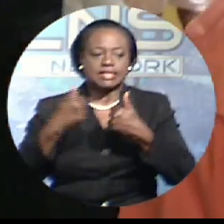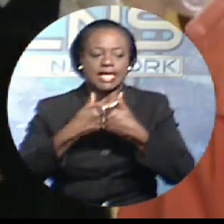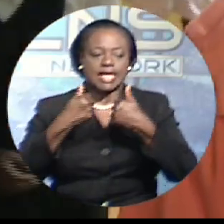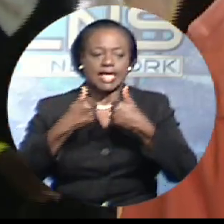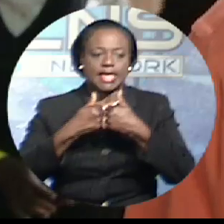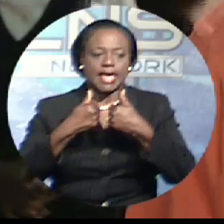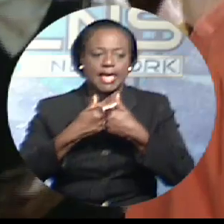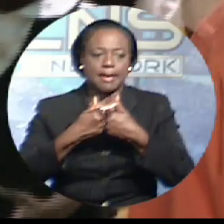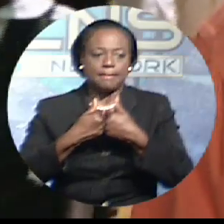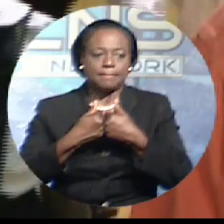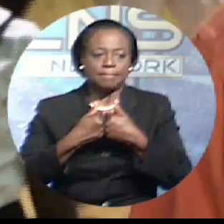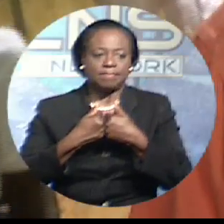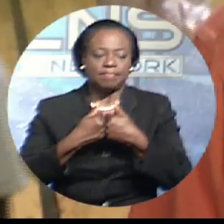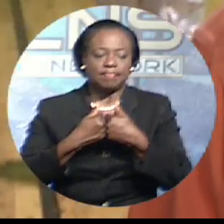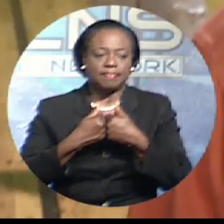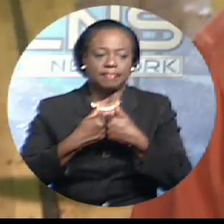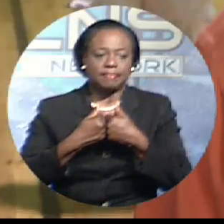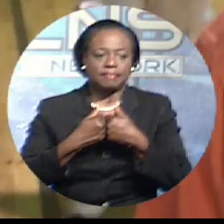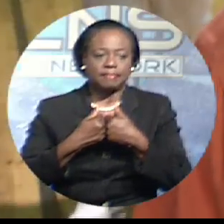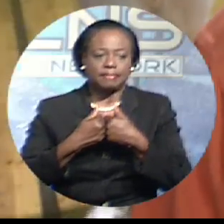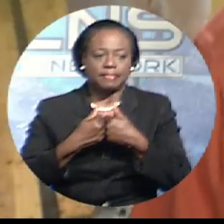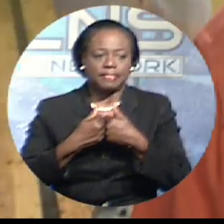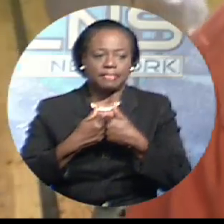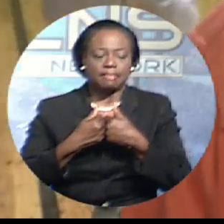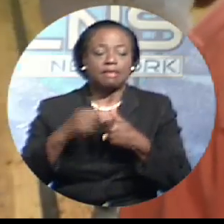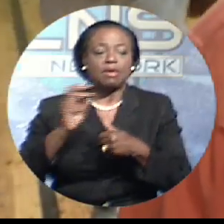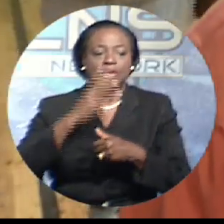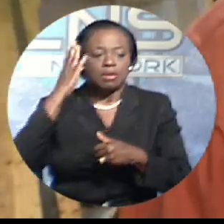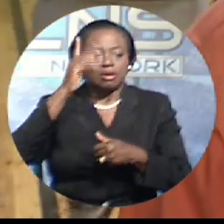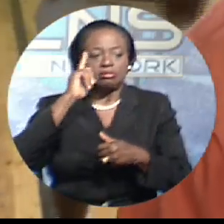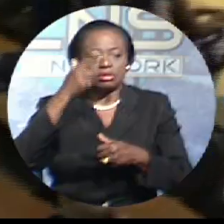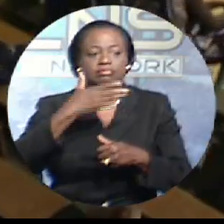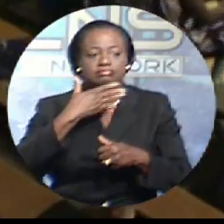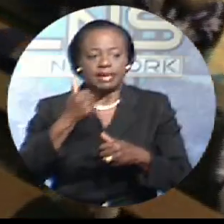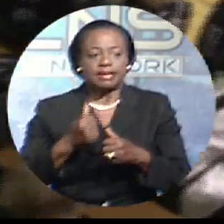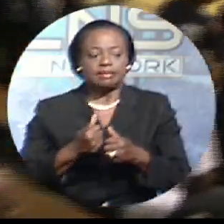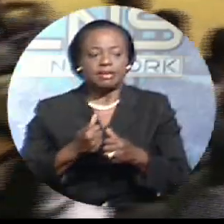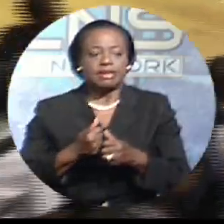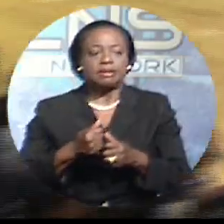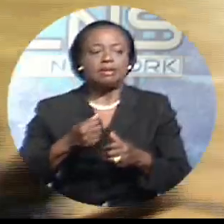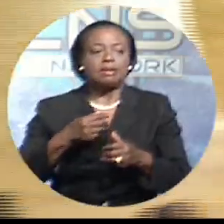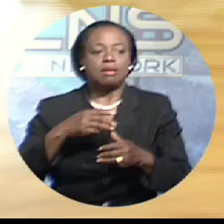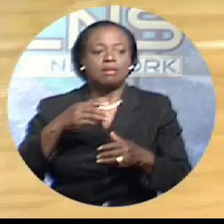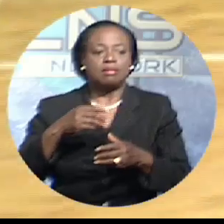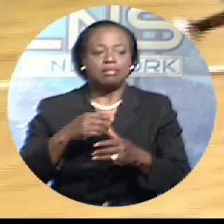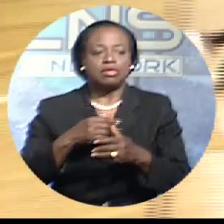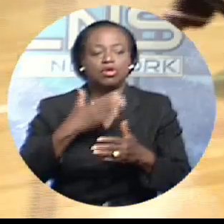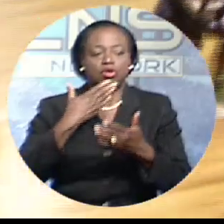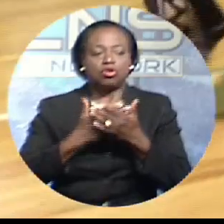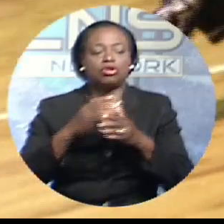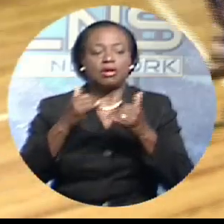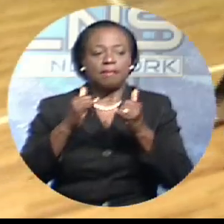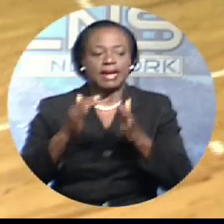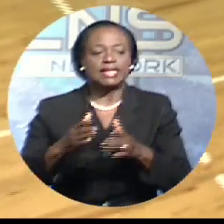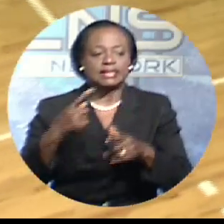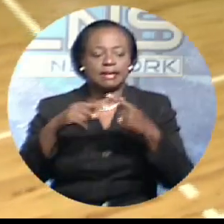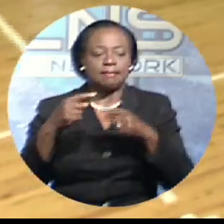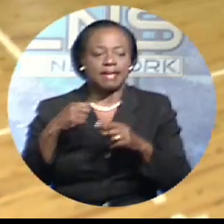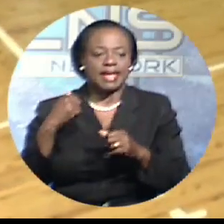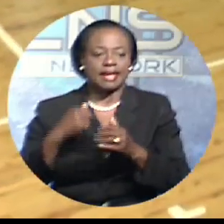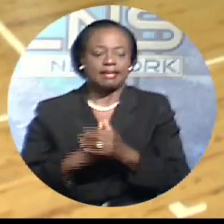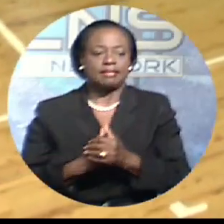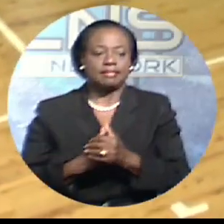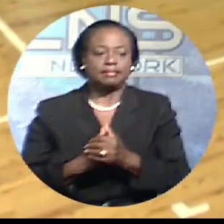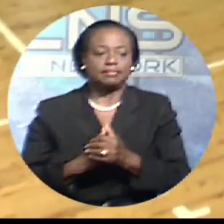confidence to the bench so that when the better players are there, we live and look better down the stretch. In the 55-44 win over the Temple Christian